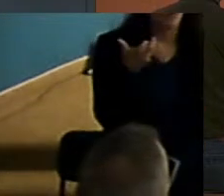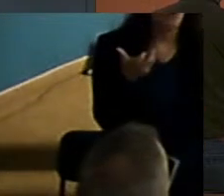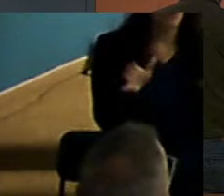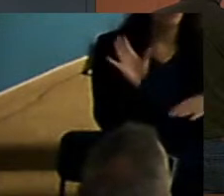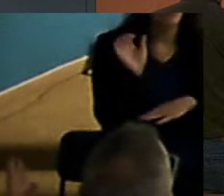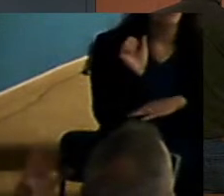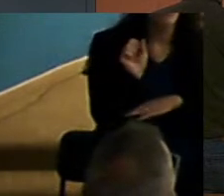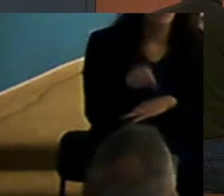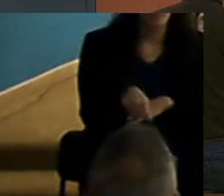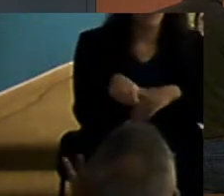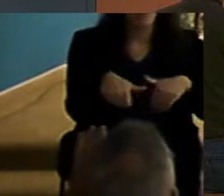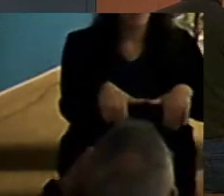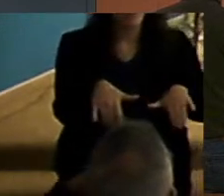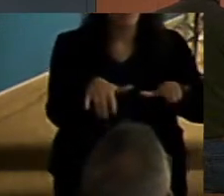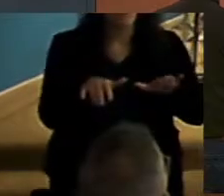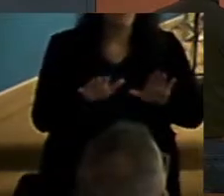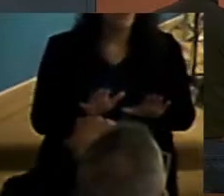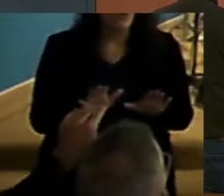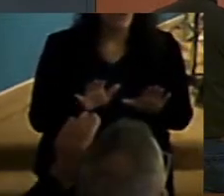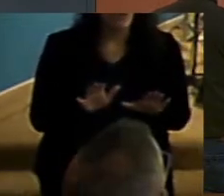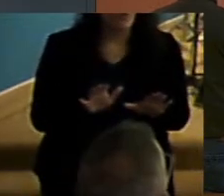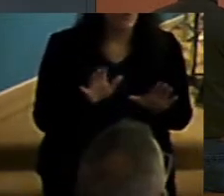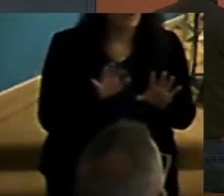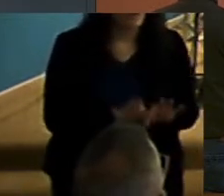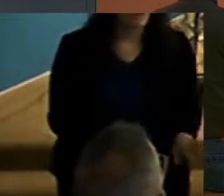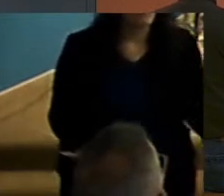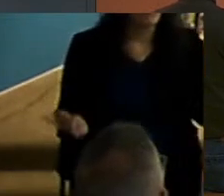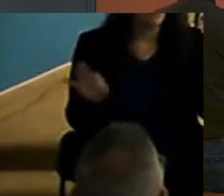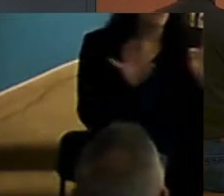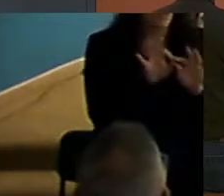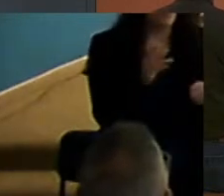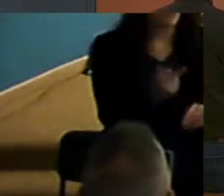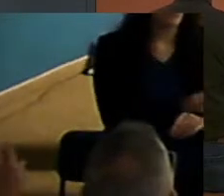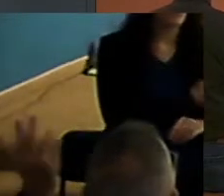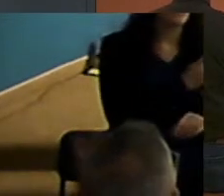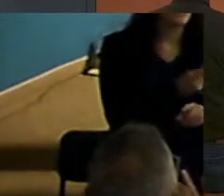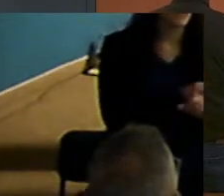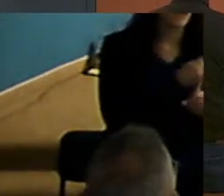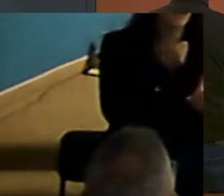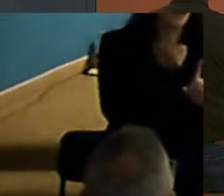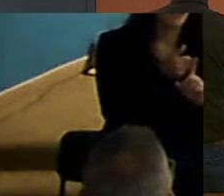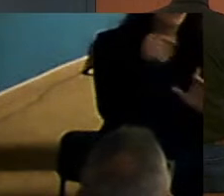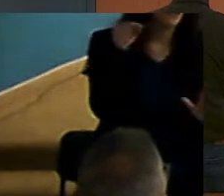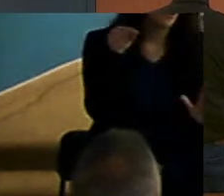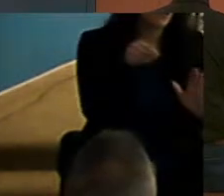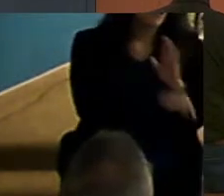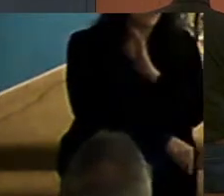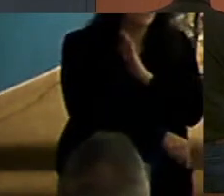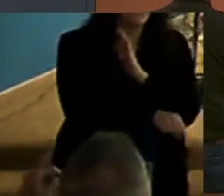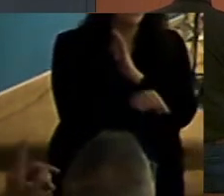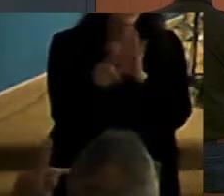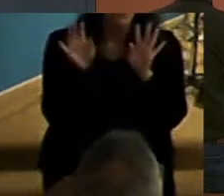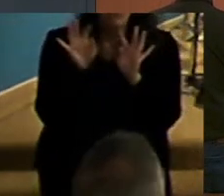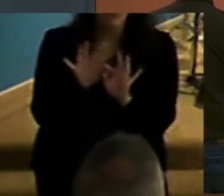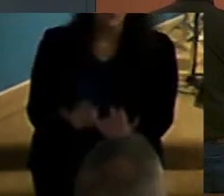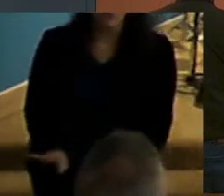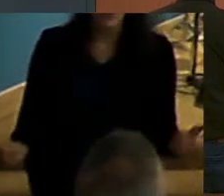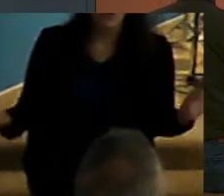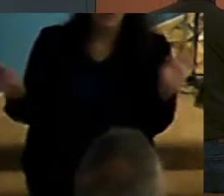who conquered the grave. Worthy is the Lamb who was